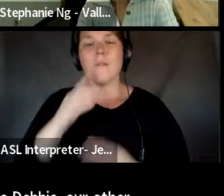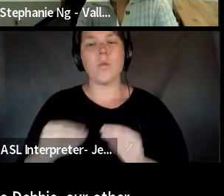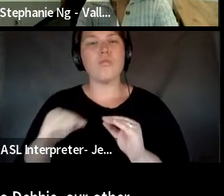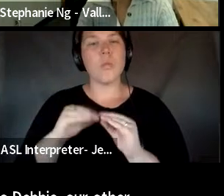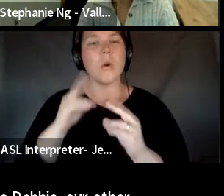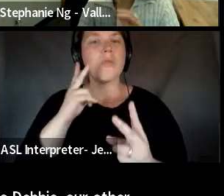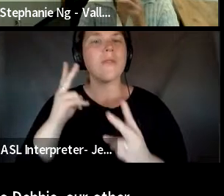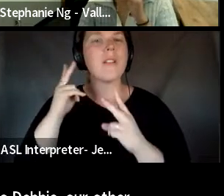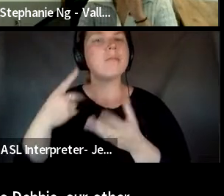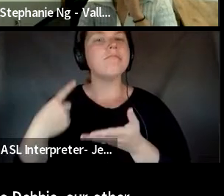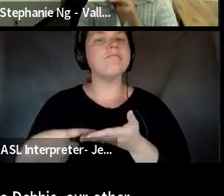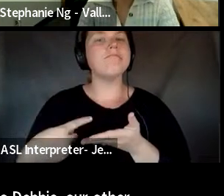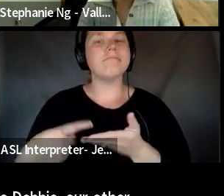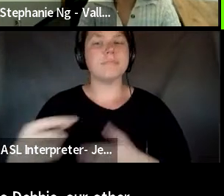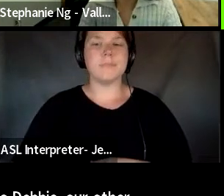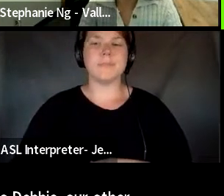reflections.